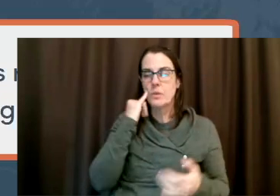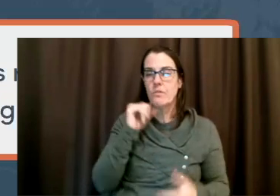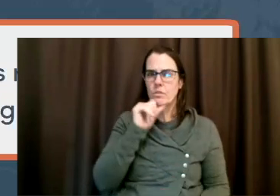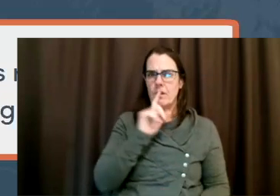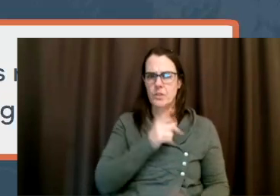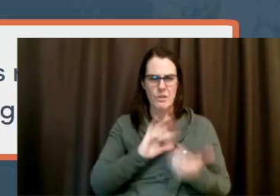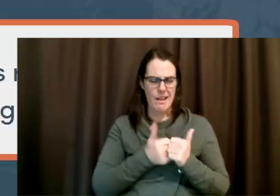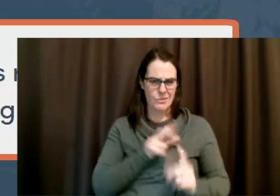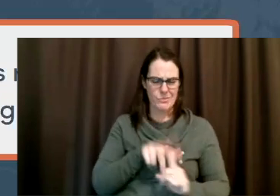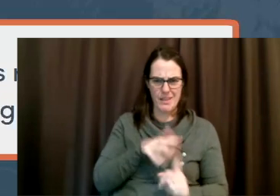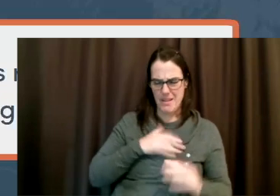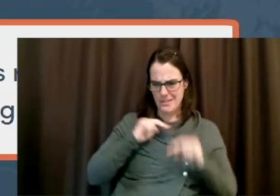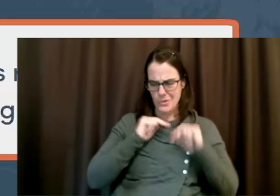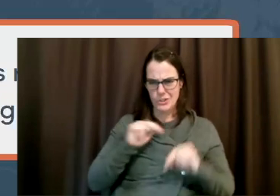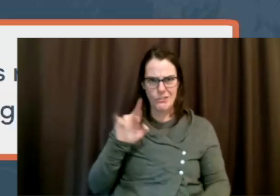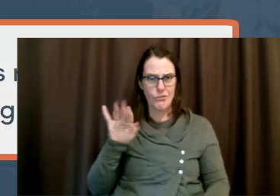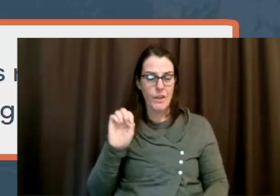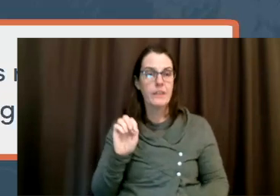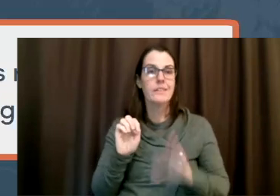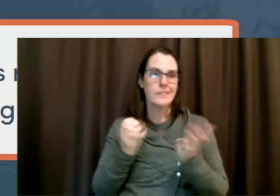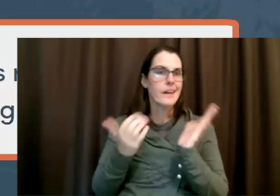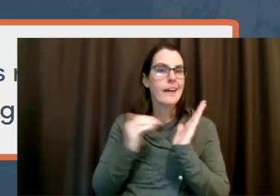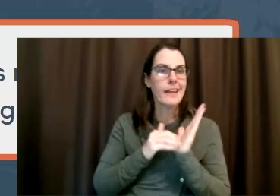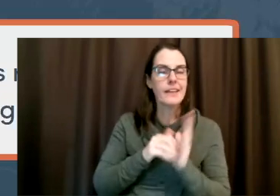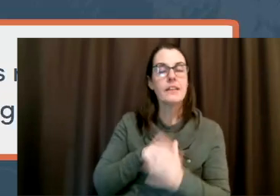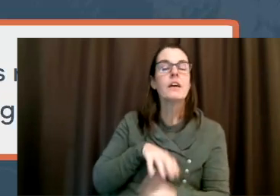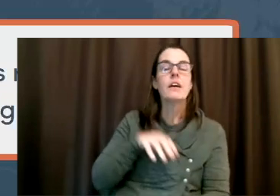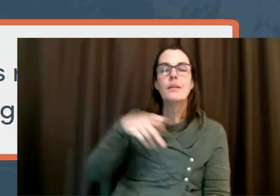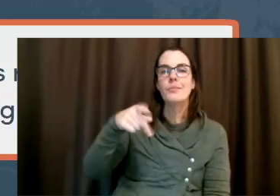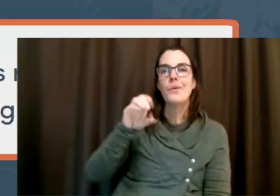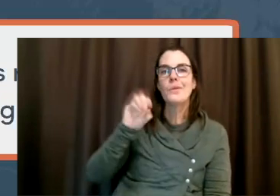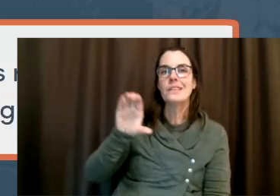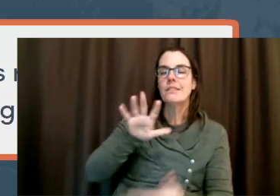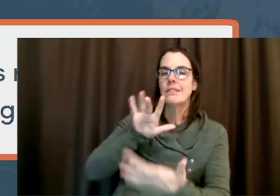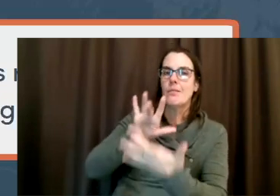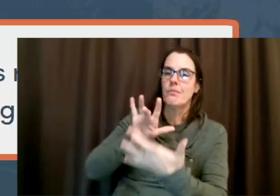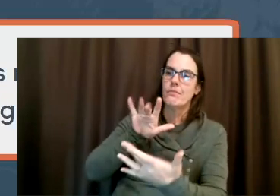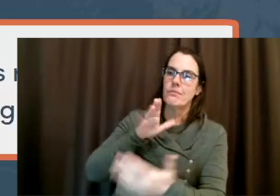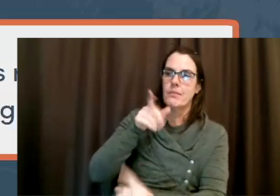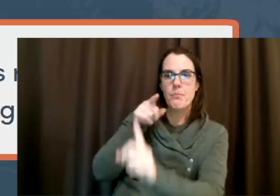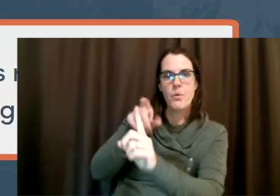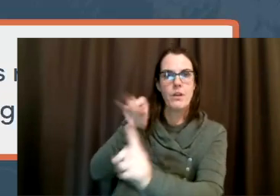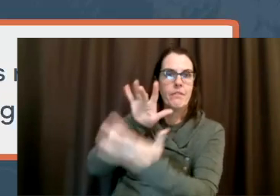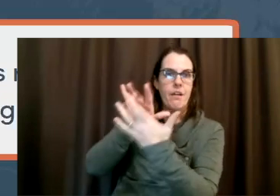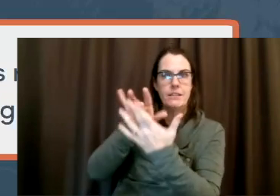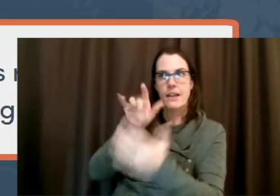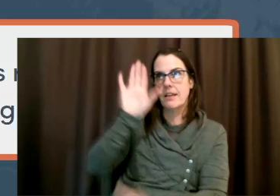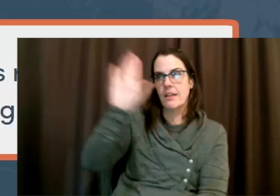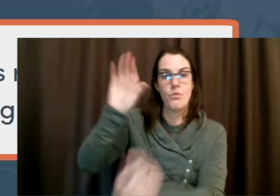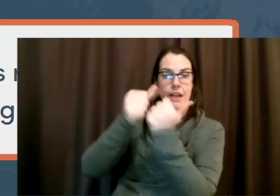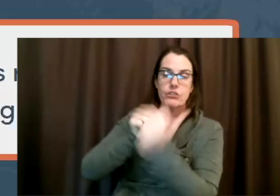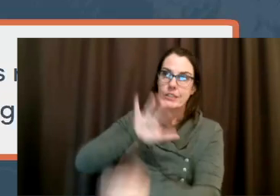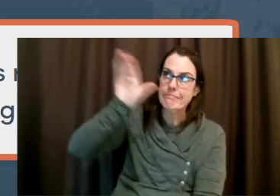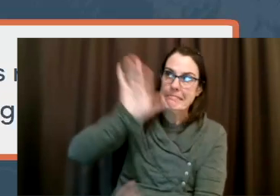rate, you can always reach out to your point of contact at the cognizant agency to get a refresher on which